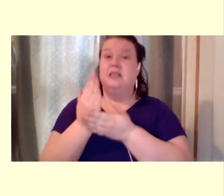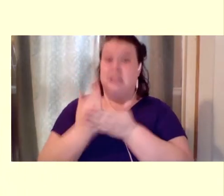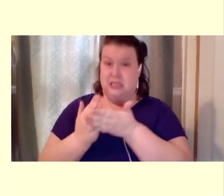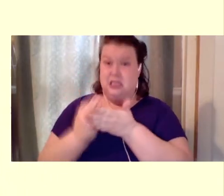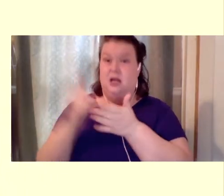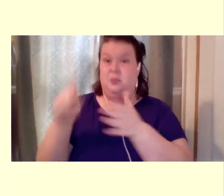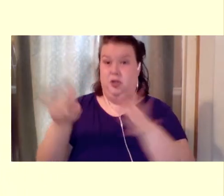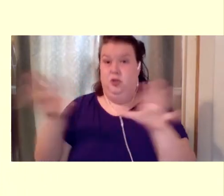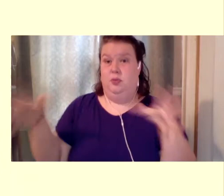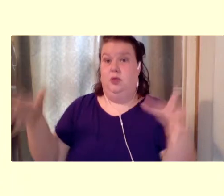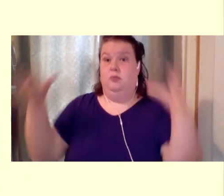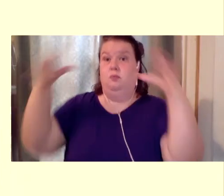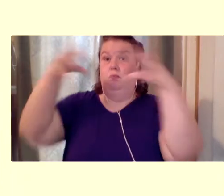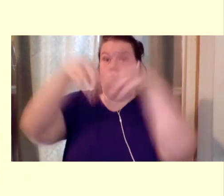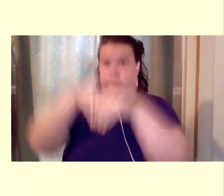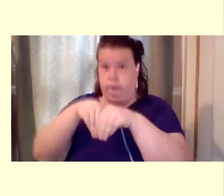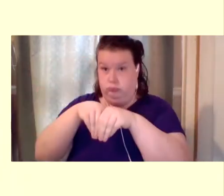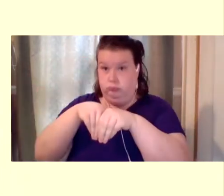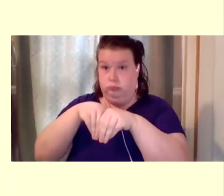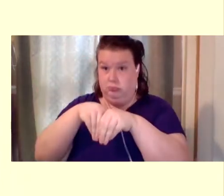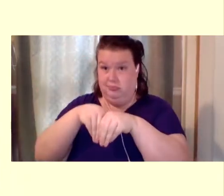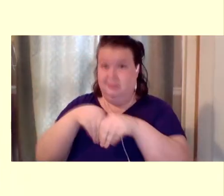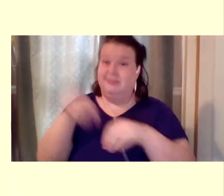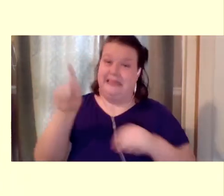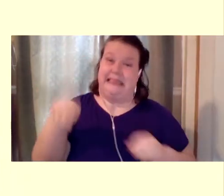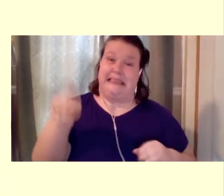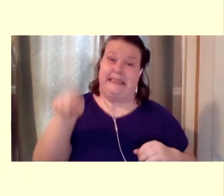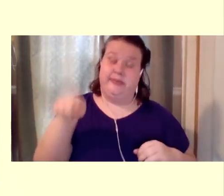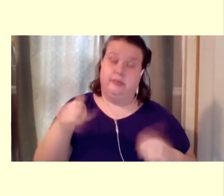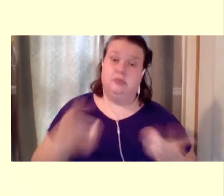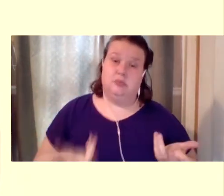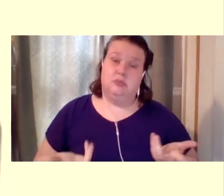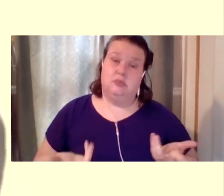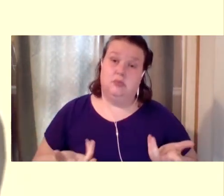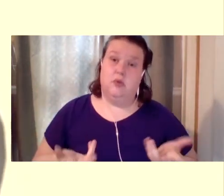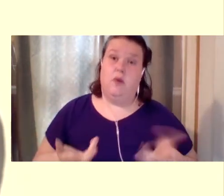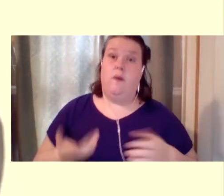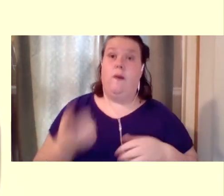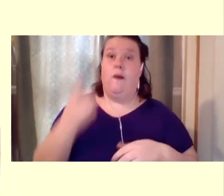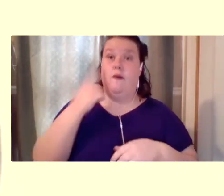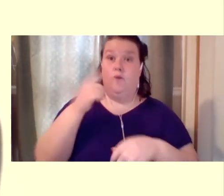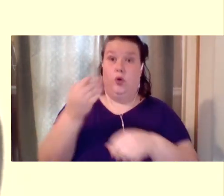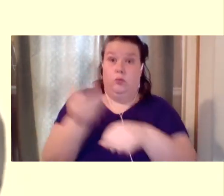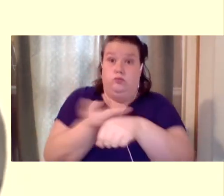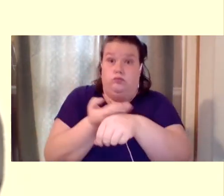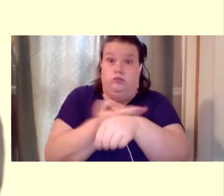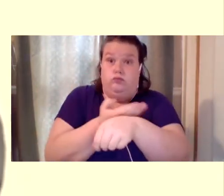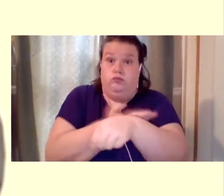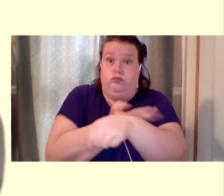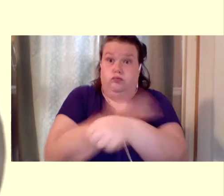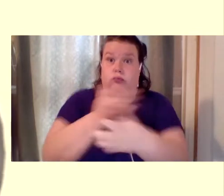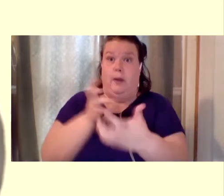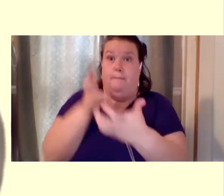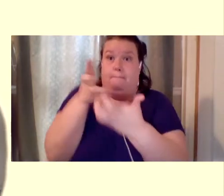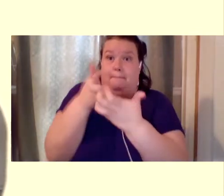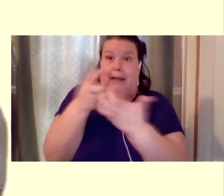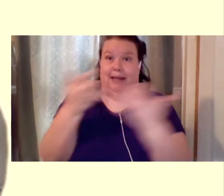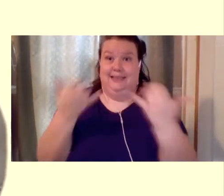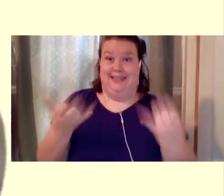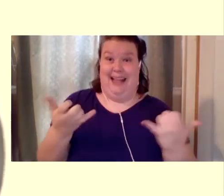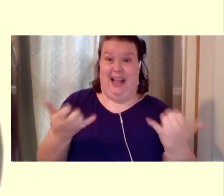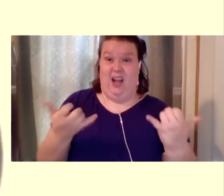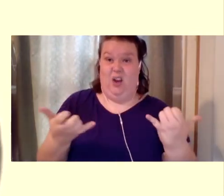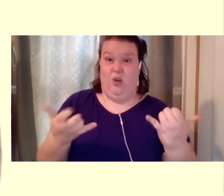to bring them up to date, um, there are likely a lot of things that could be done with the older